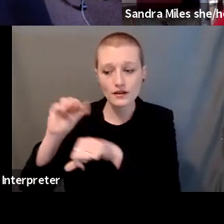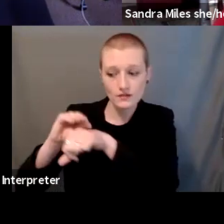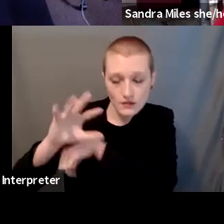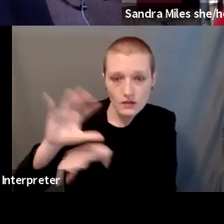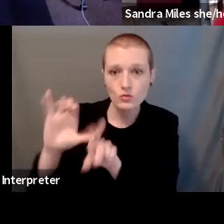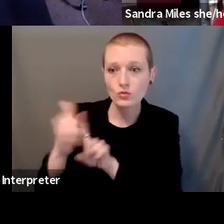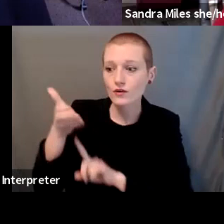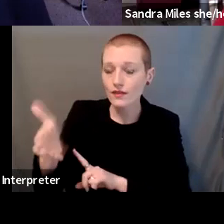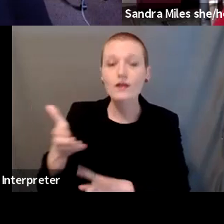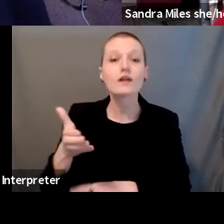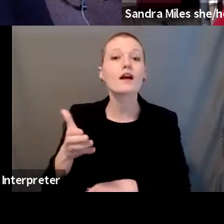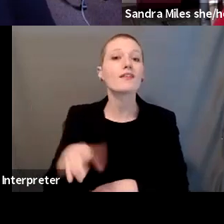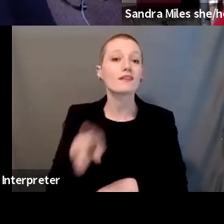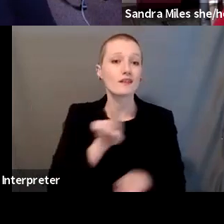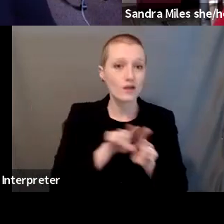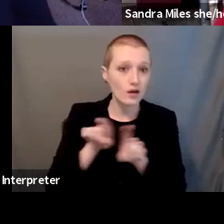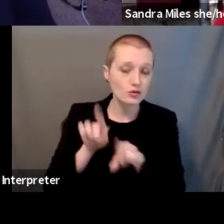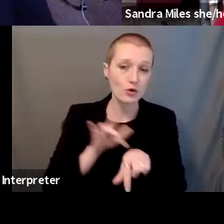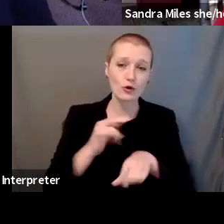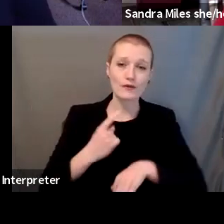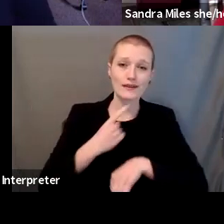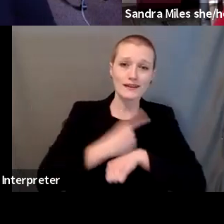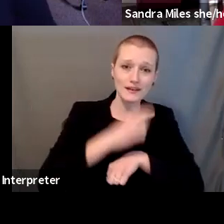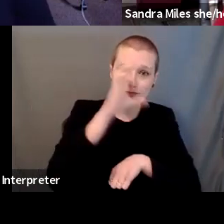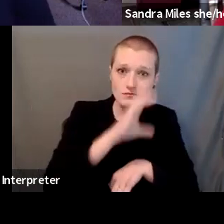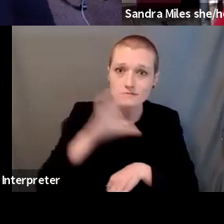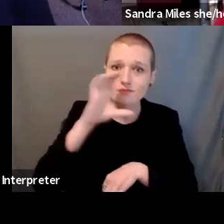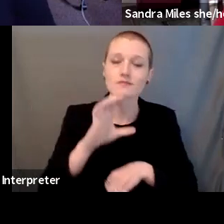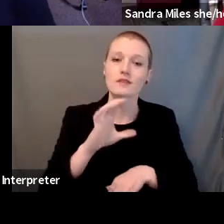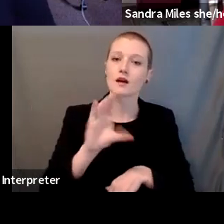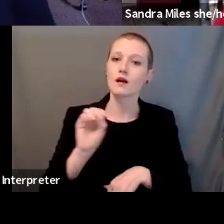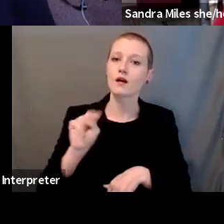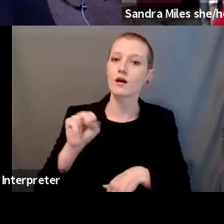the Americas in those early days. And eventually we do get to